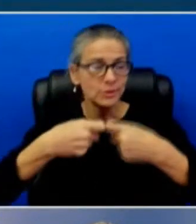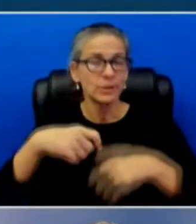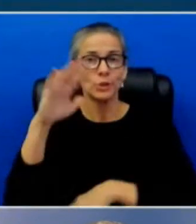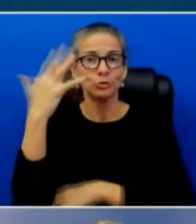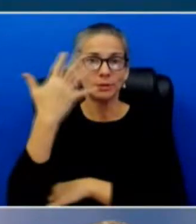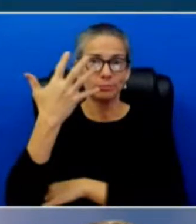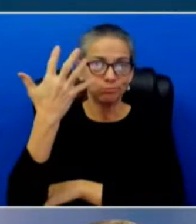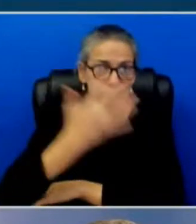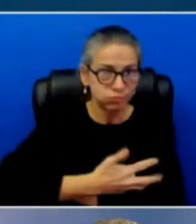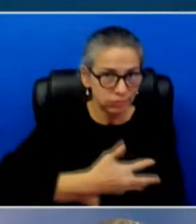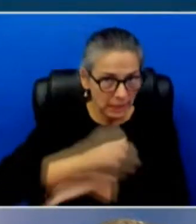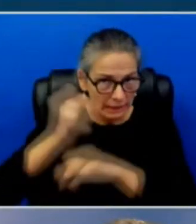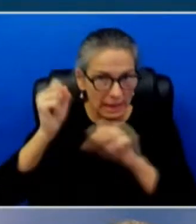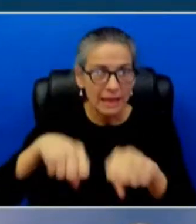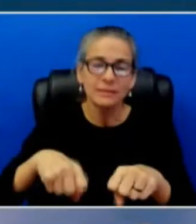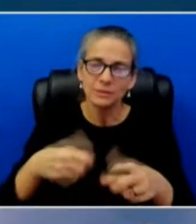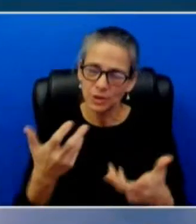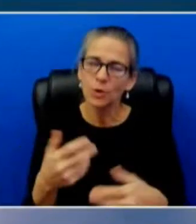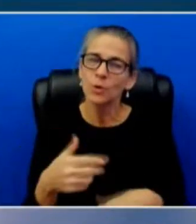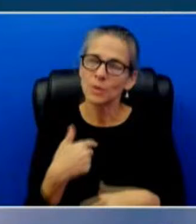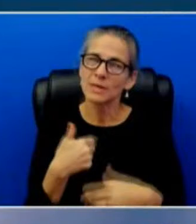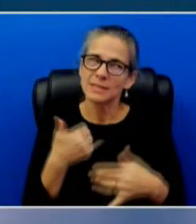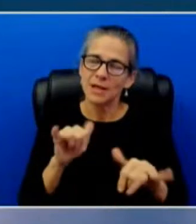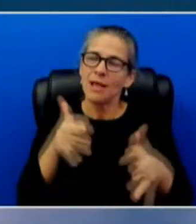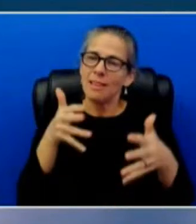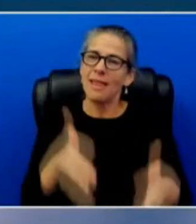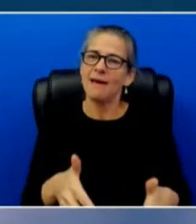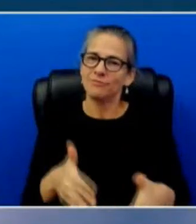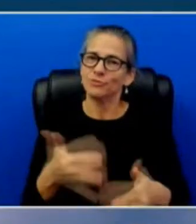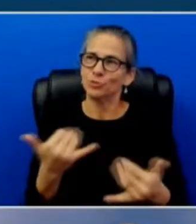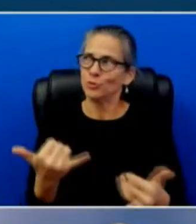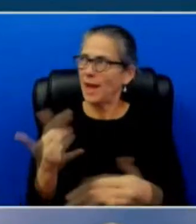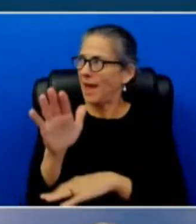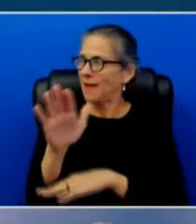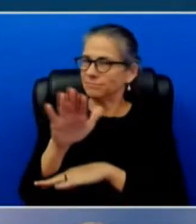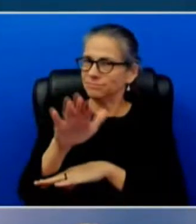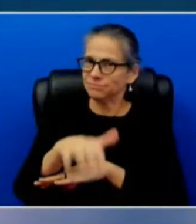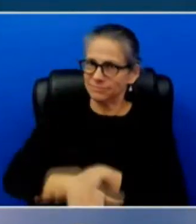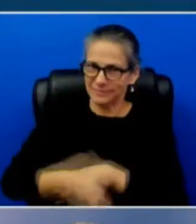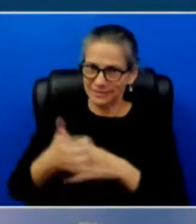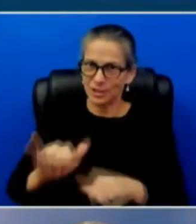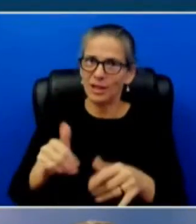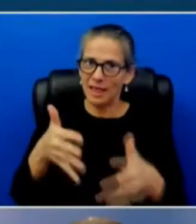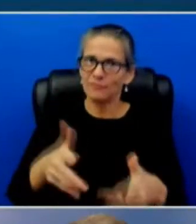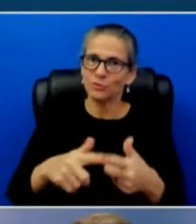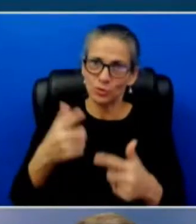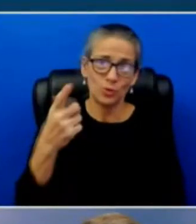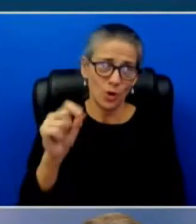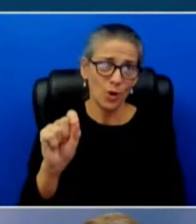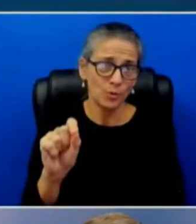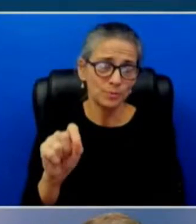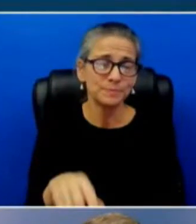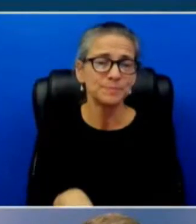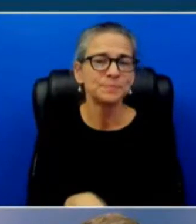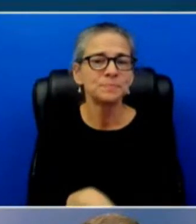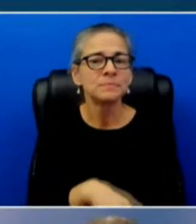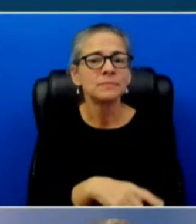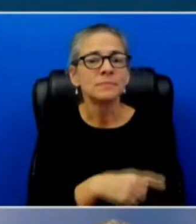we expect more today. Before I talk about this slide, currently we've got about